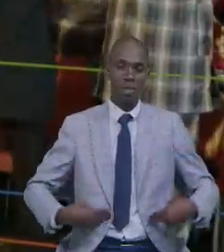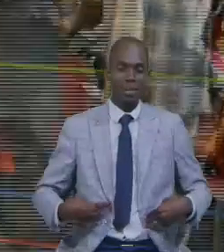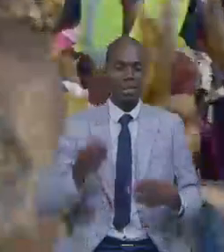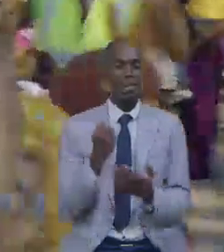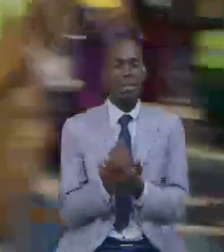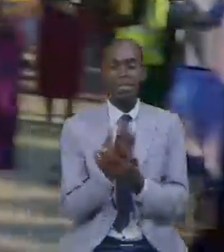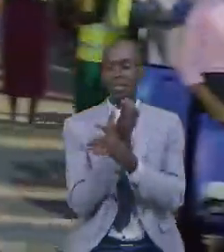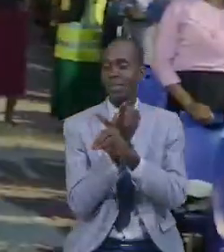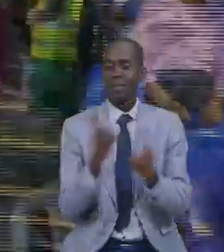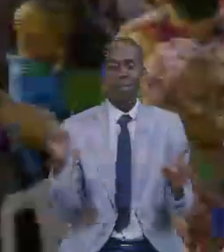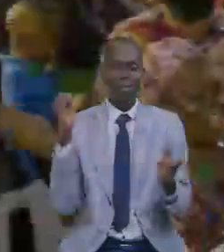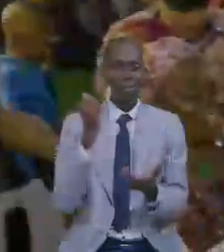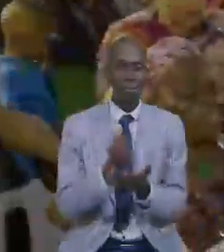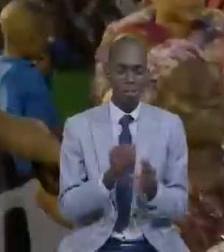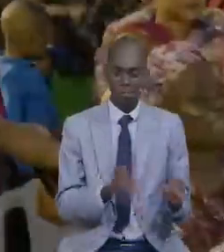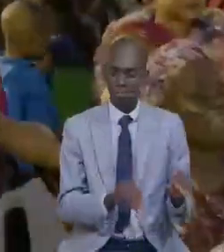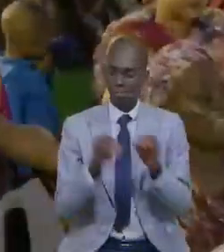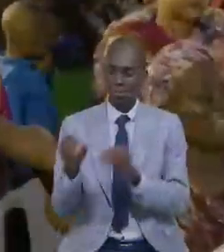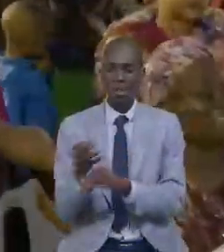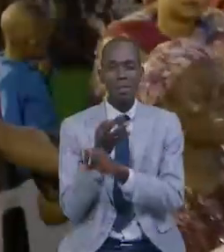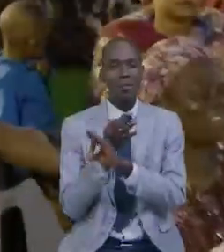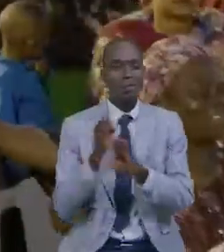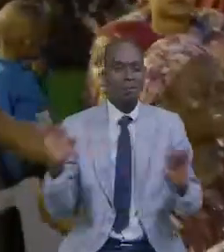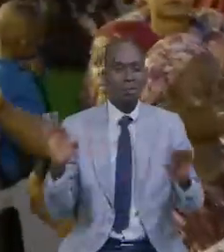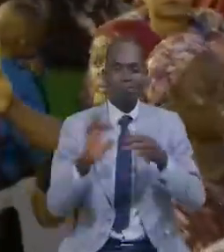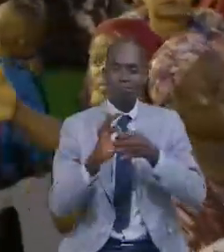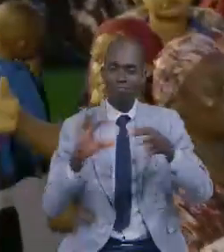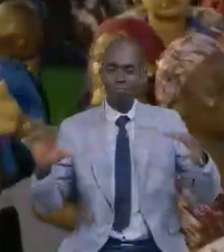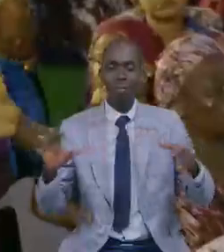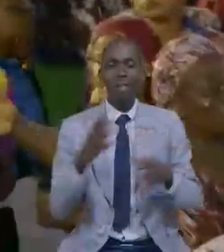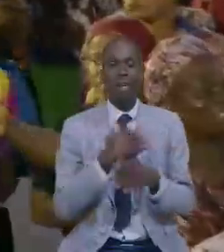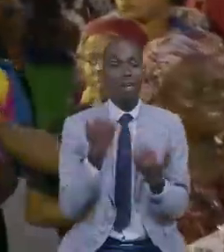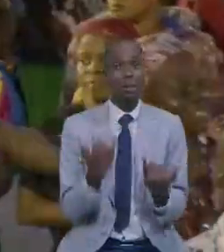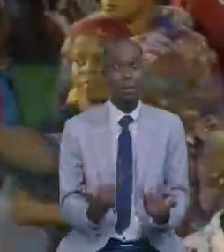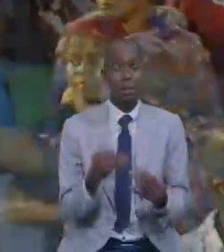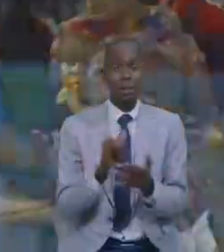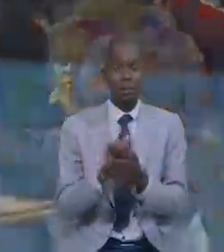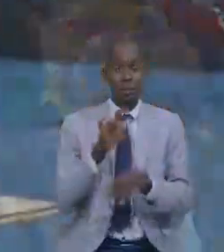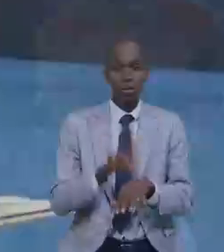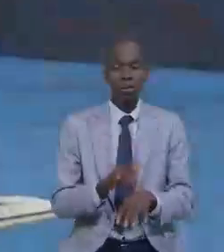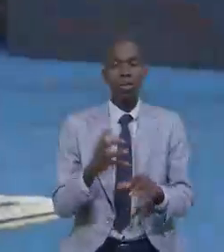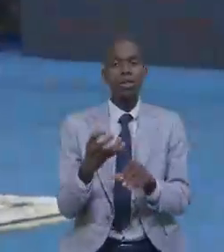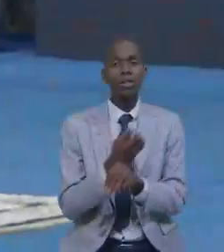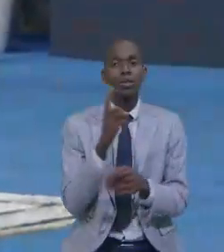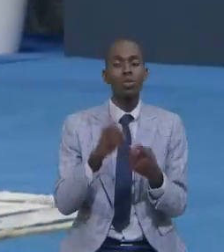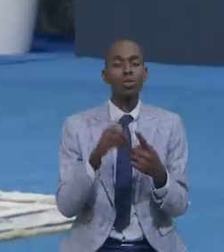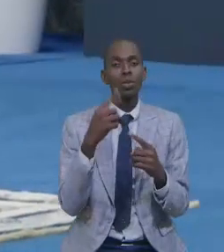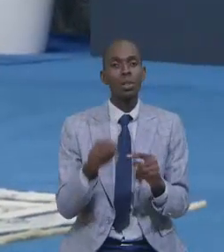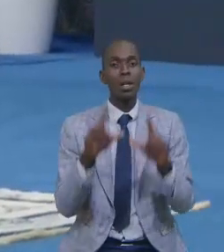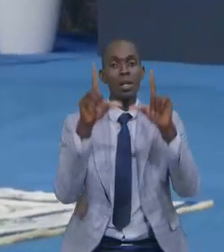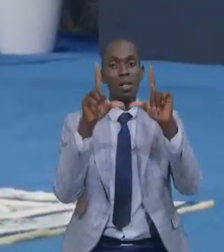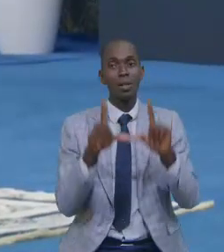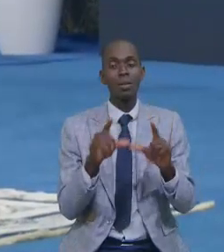delivered, set free. And that touch now gets you to the point, a new life